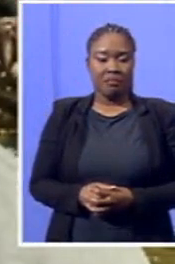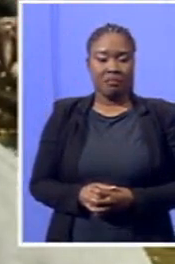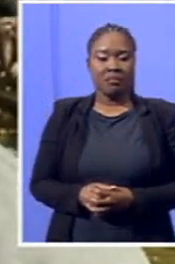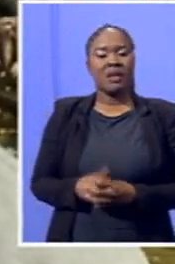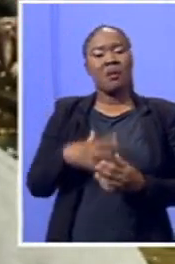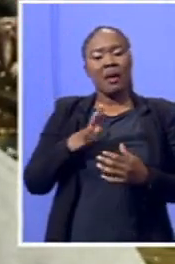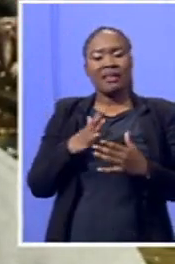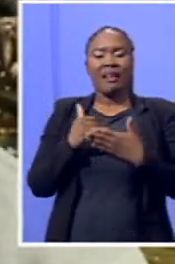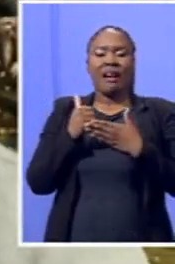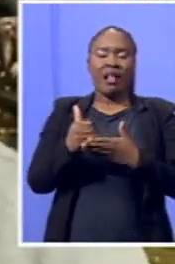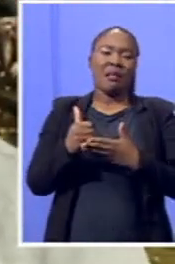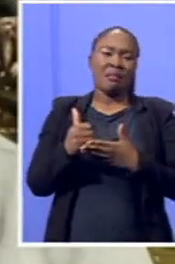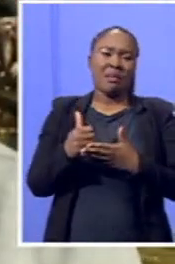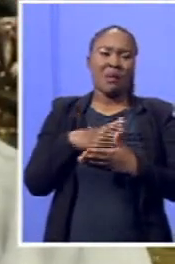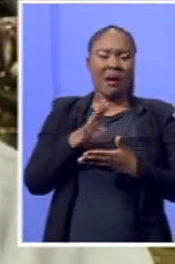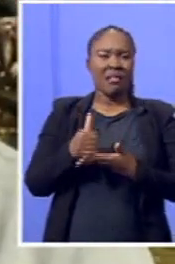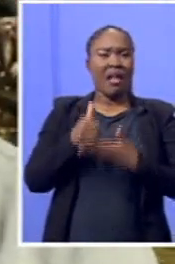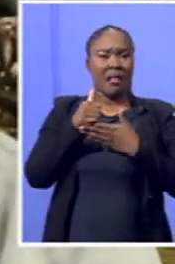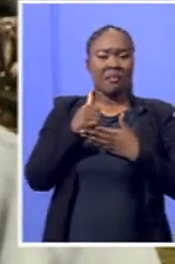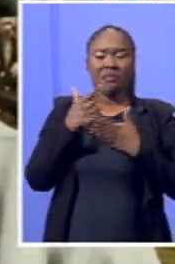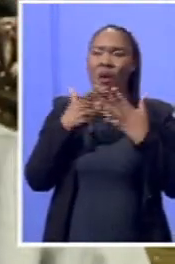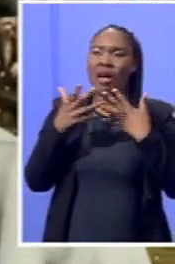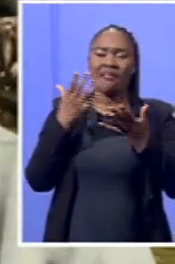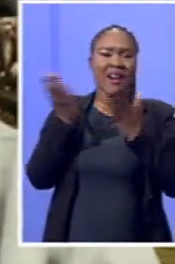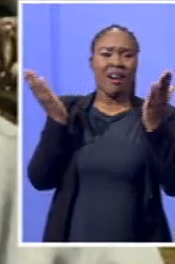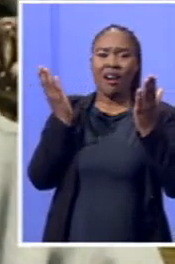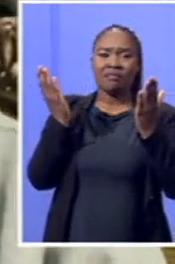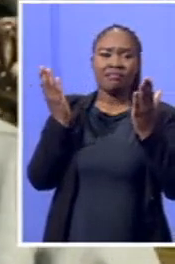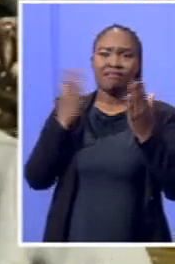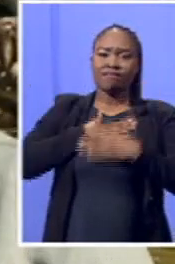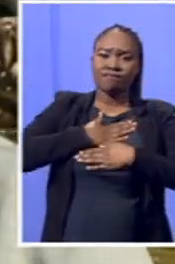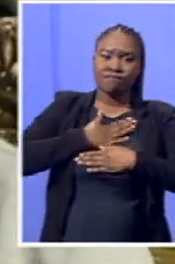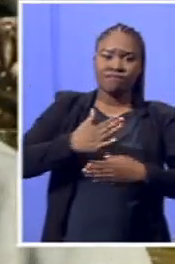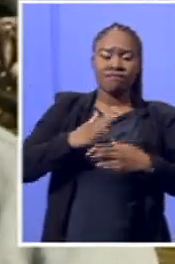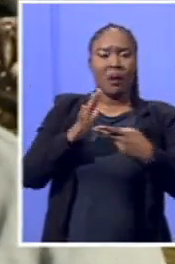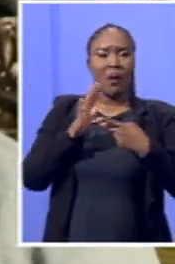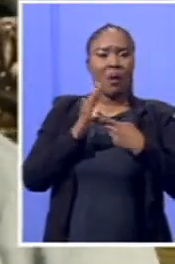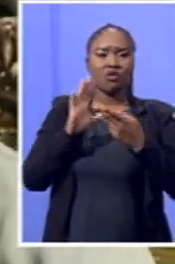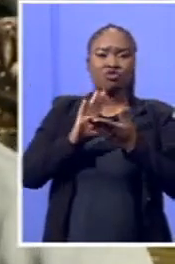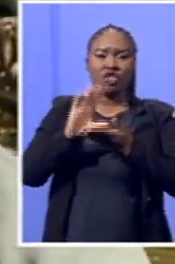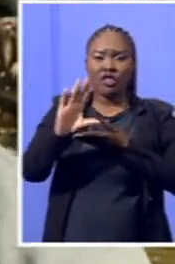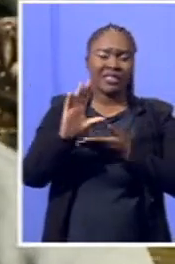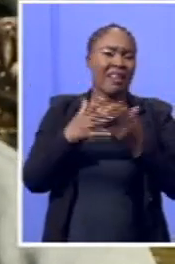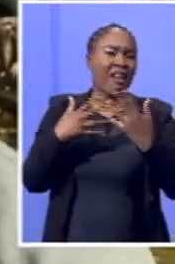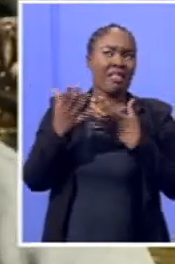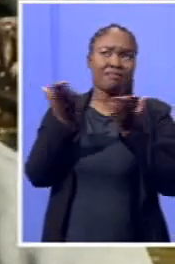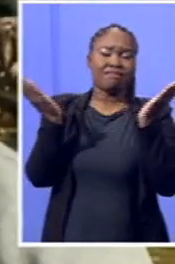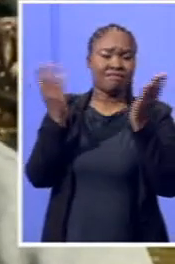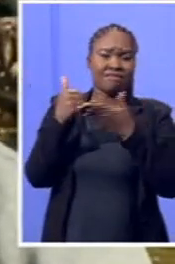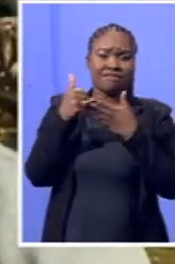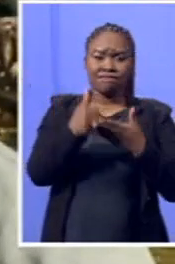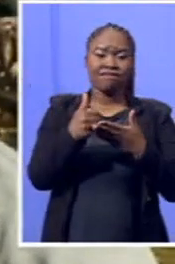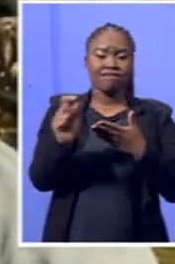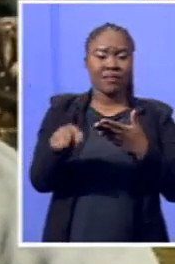sponsor, whatever charity that has the power to will something towards them.